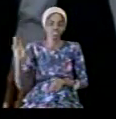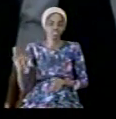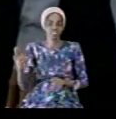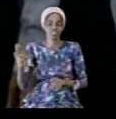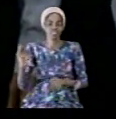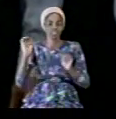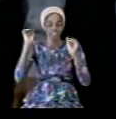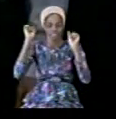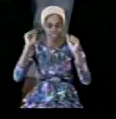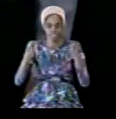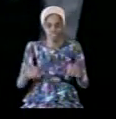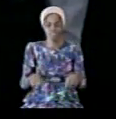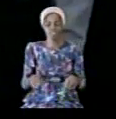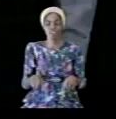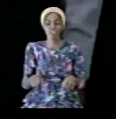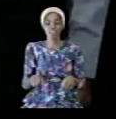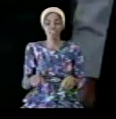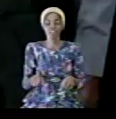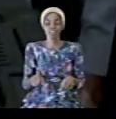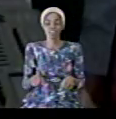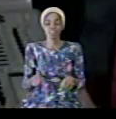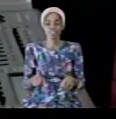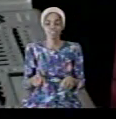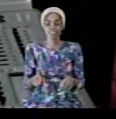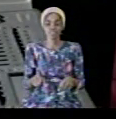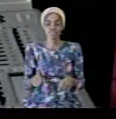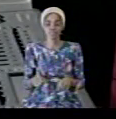God can.